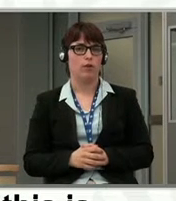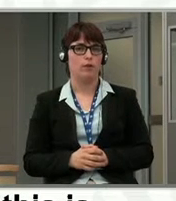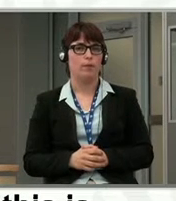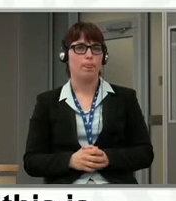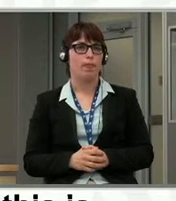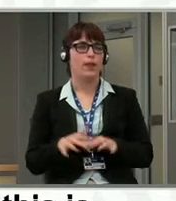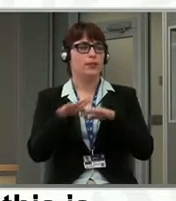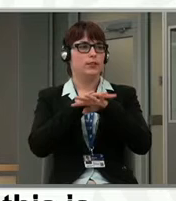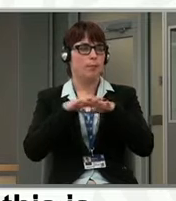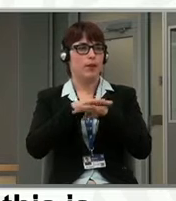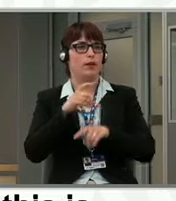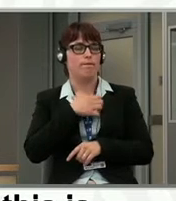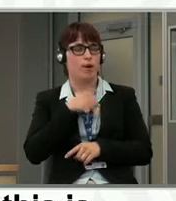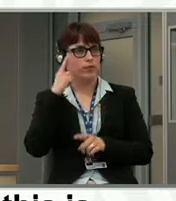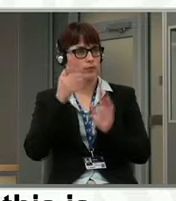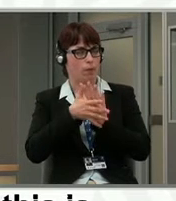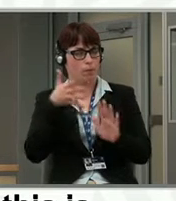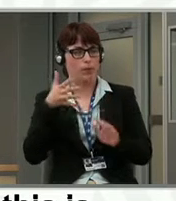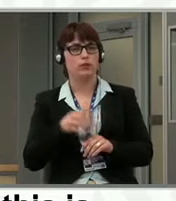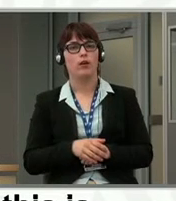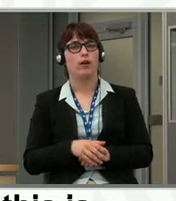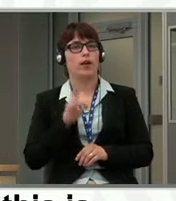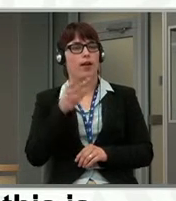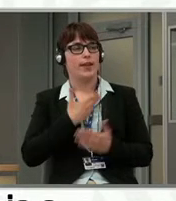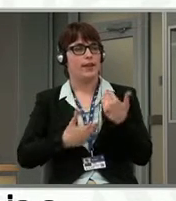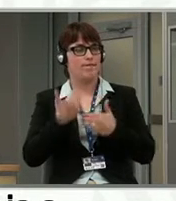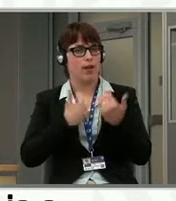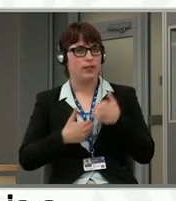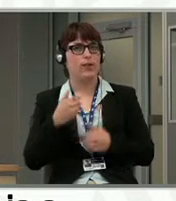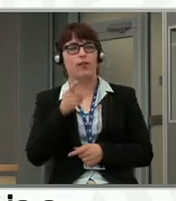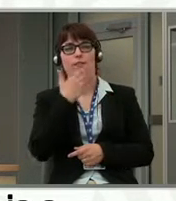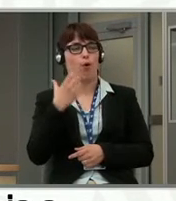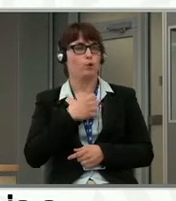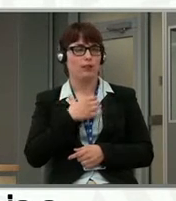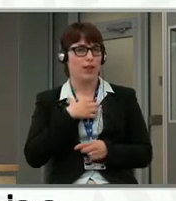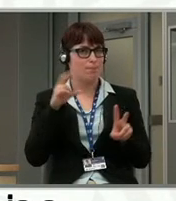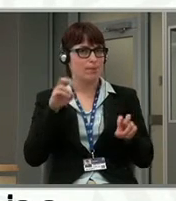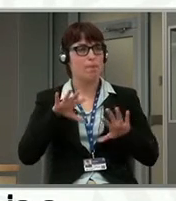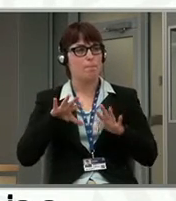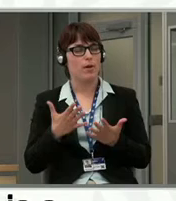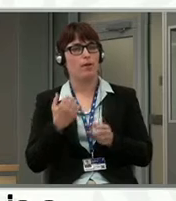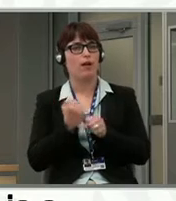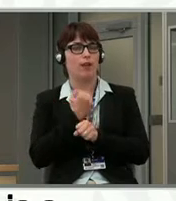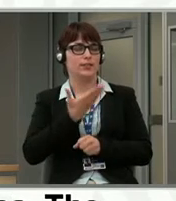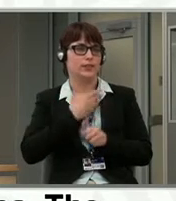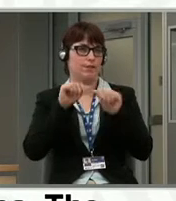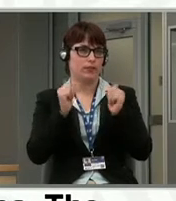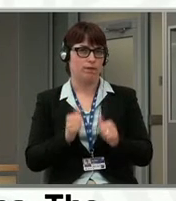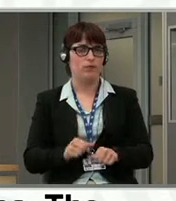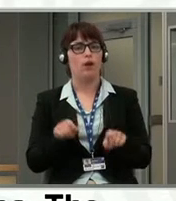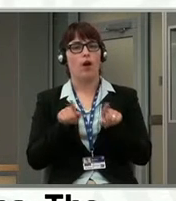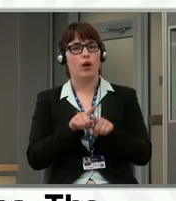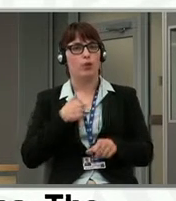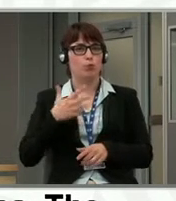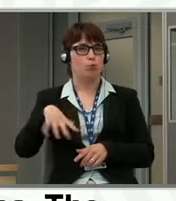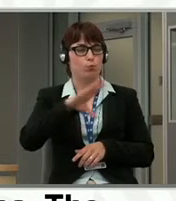to the solution of disability-related challenges. The society has to understand that disability is not a disease, it's just